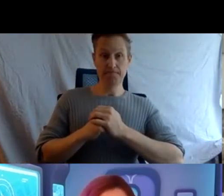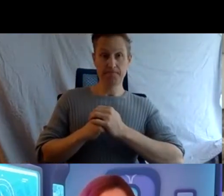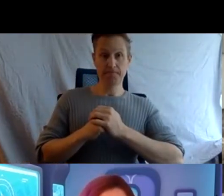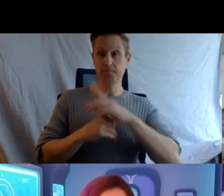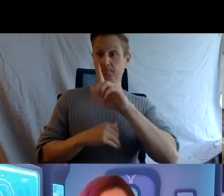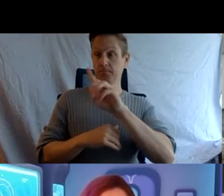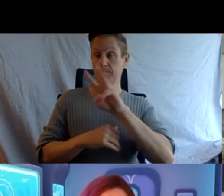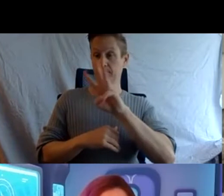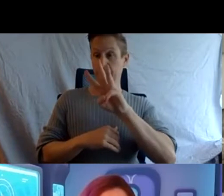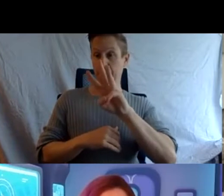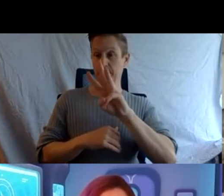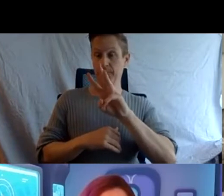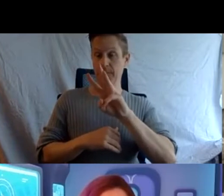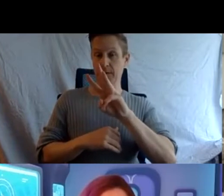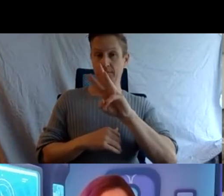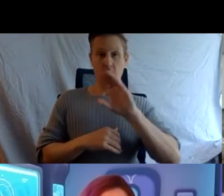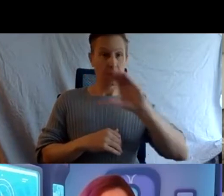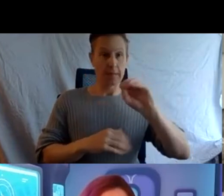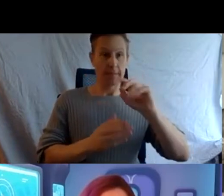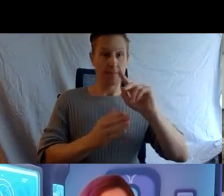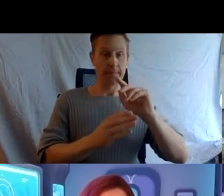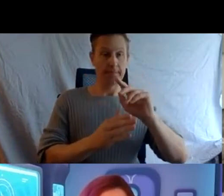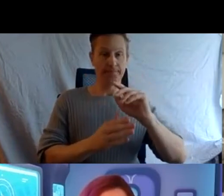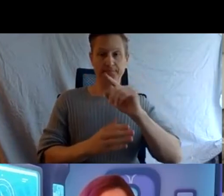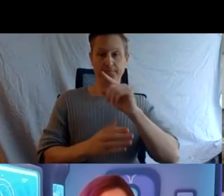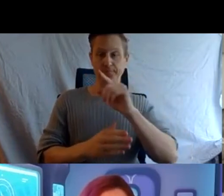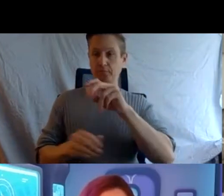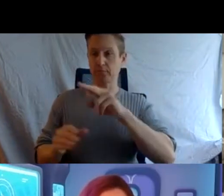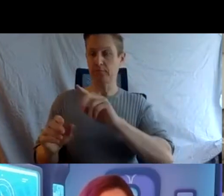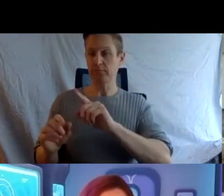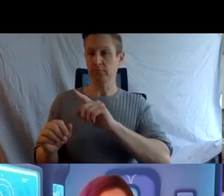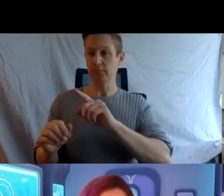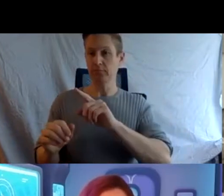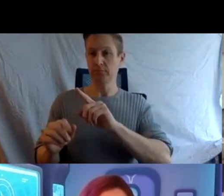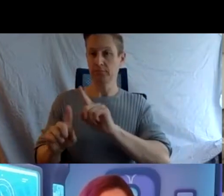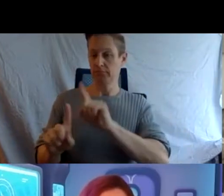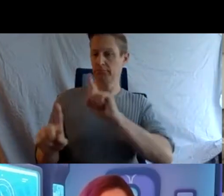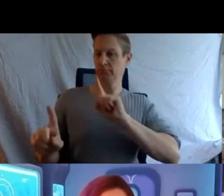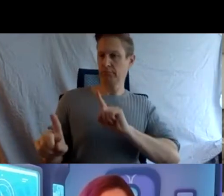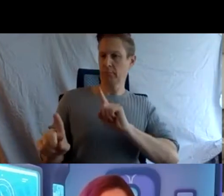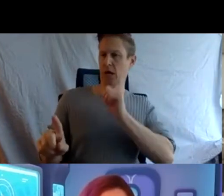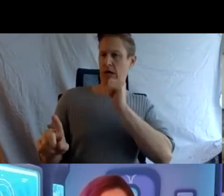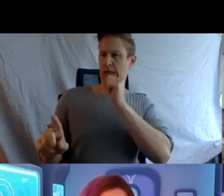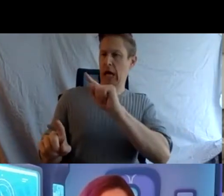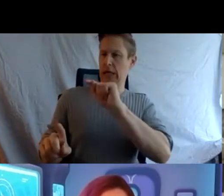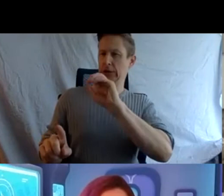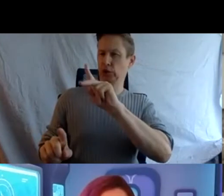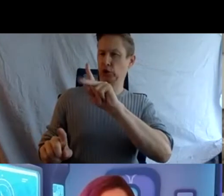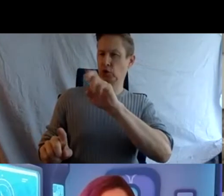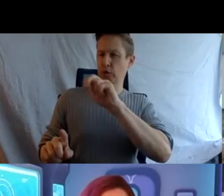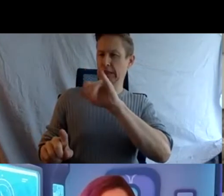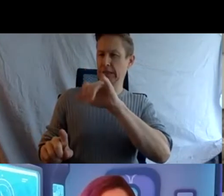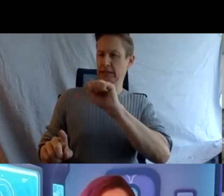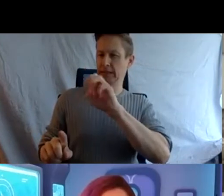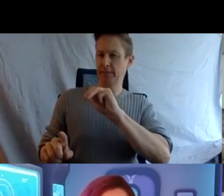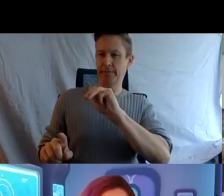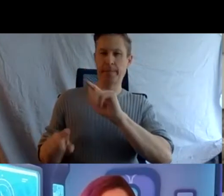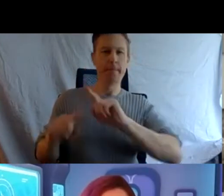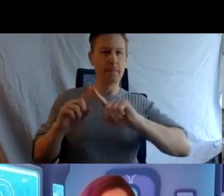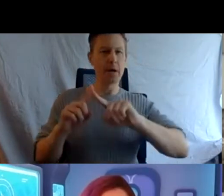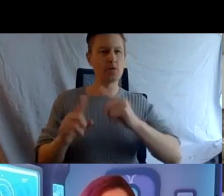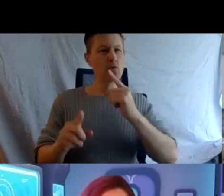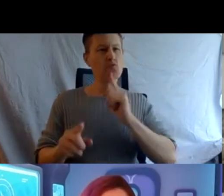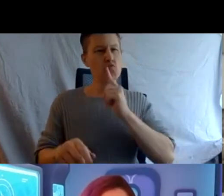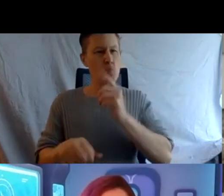DreamWorks, Mainframe, everyone was taking the time to take a step back and say, let's not do this as tokenism, let's do this properly. And to